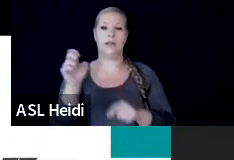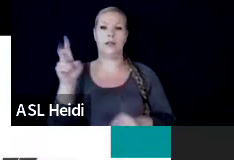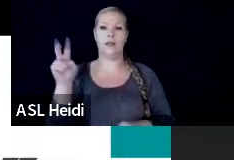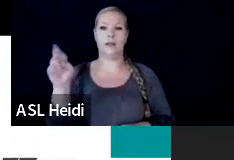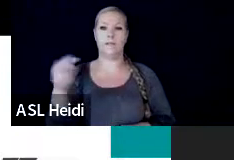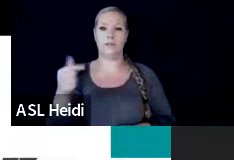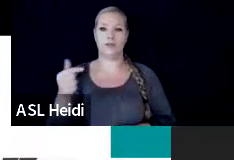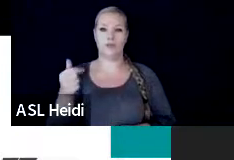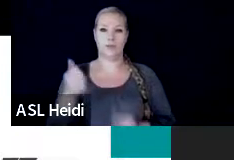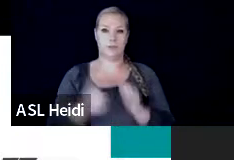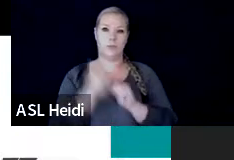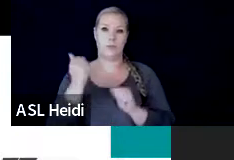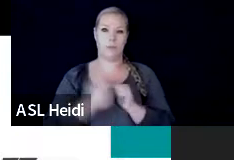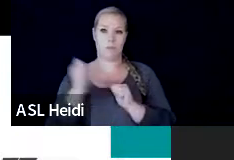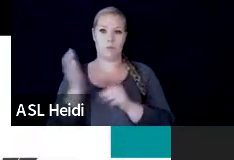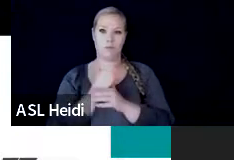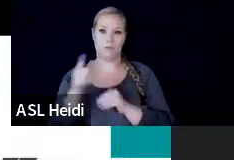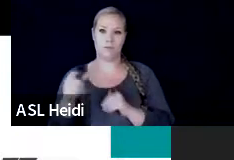SR14.